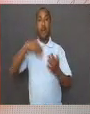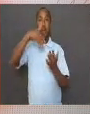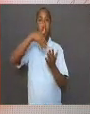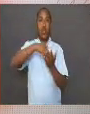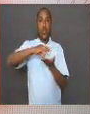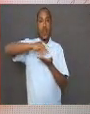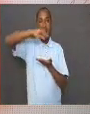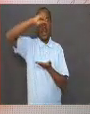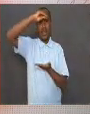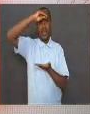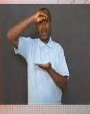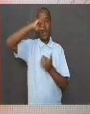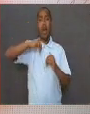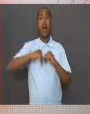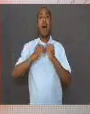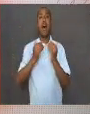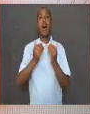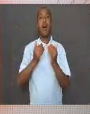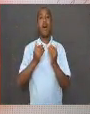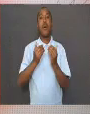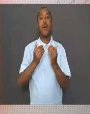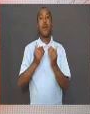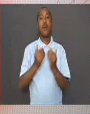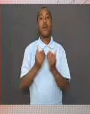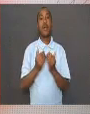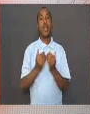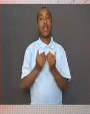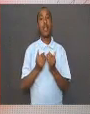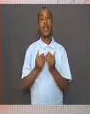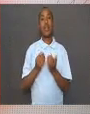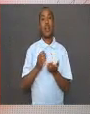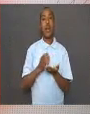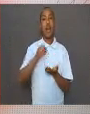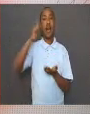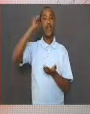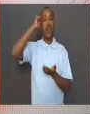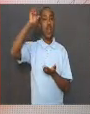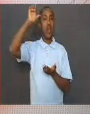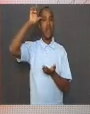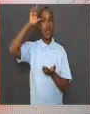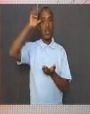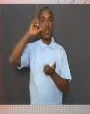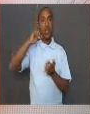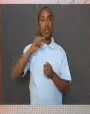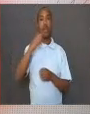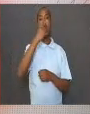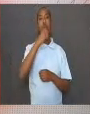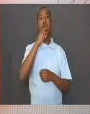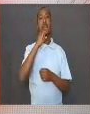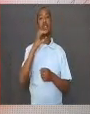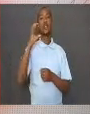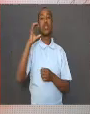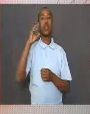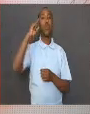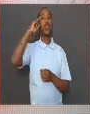You have also learned how Antoine Lavoisier, who